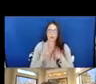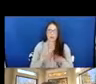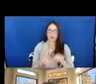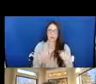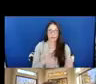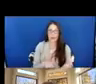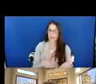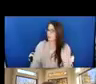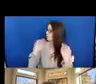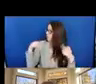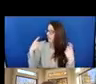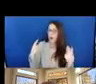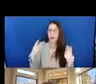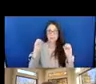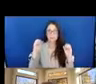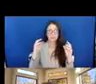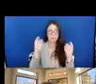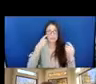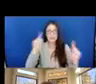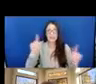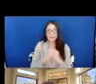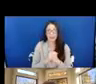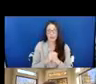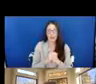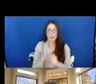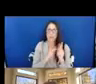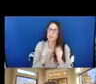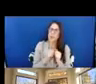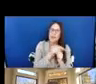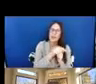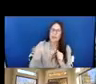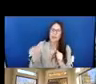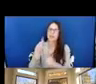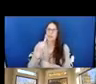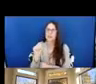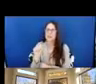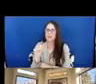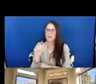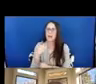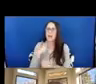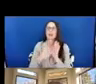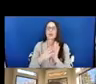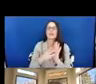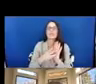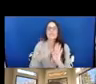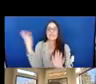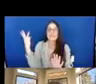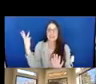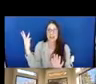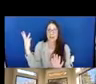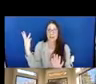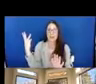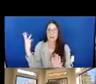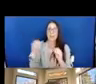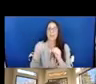have been very successful. And people with these disabilities are six times as likely to get COVID and four times as